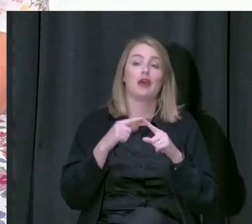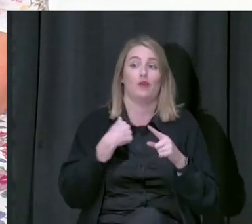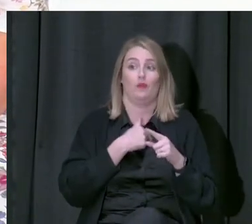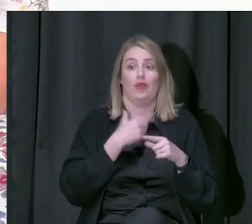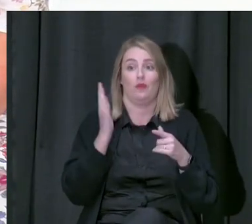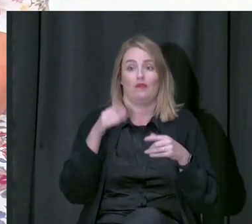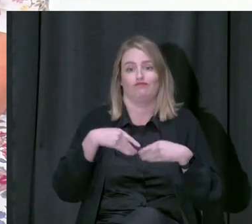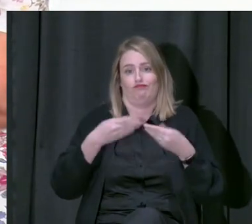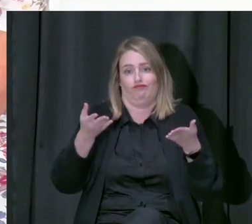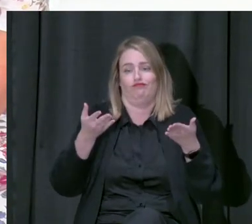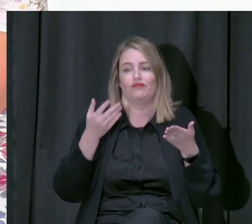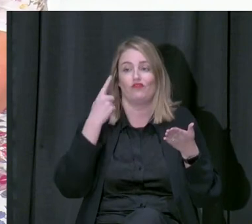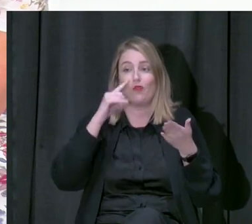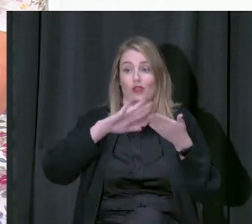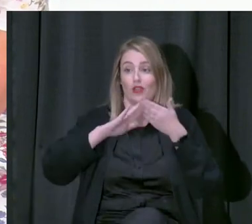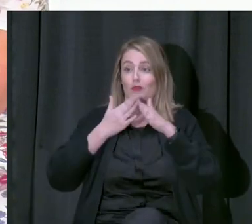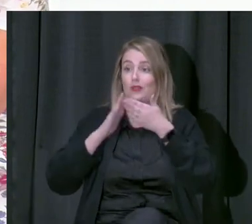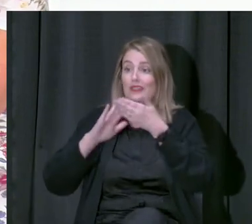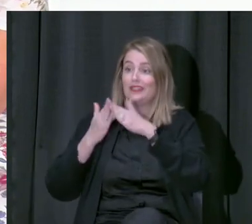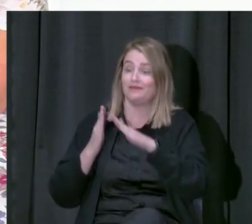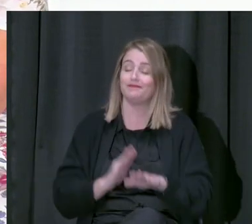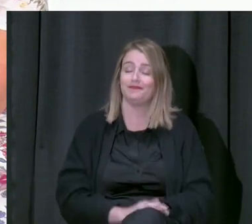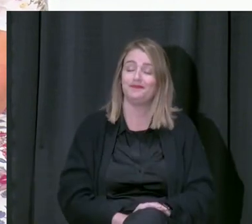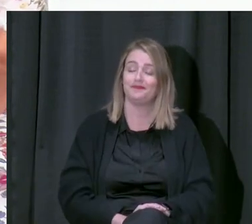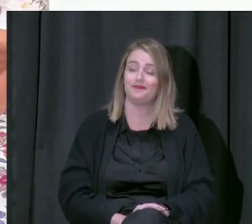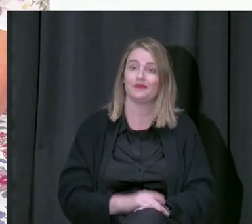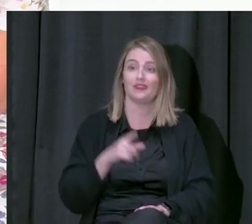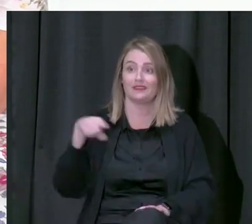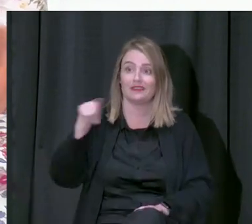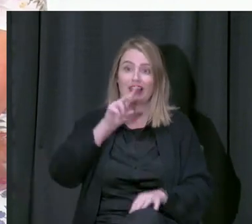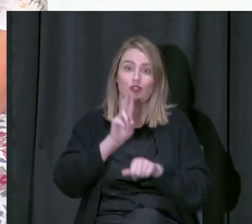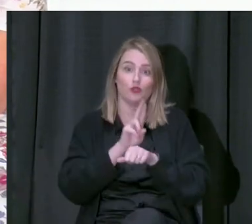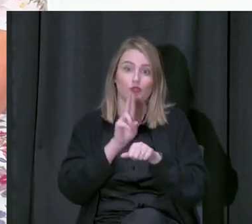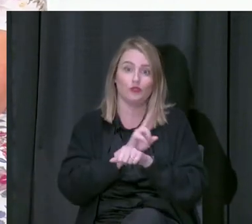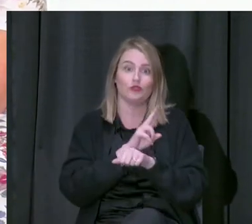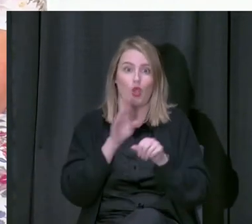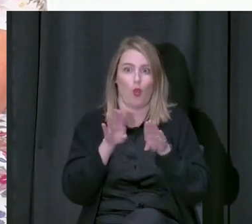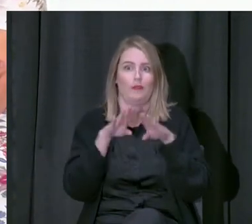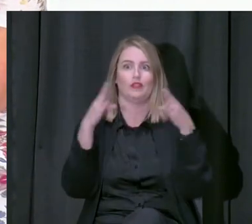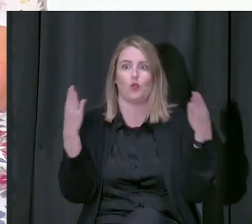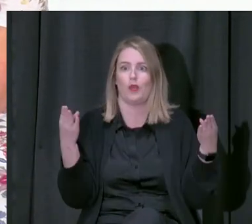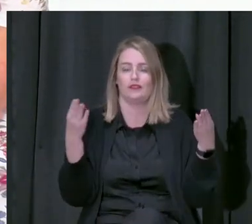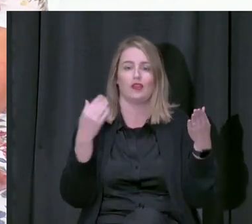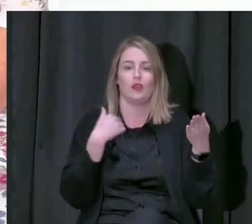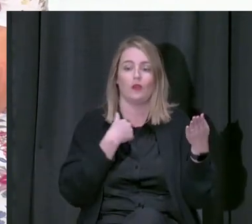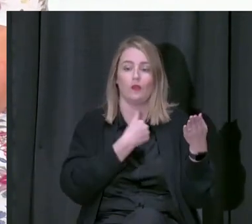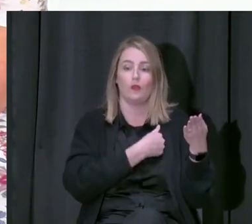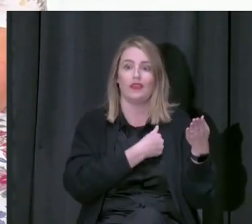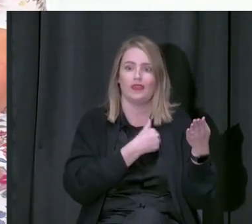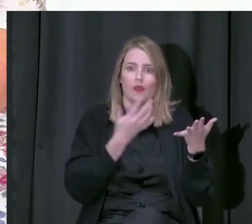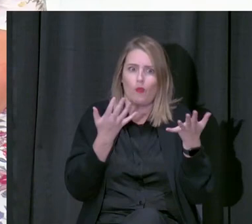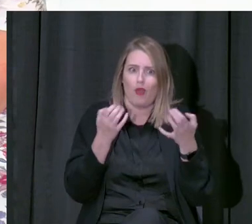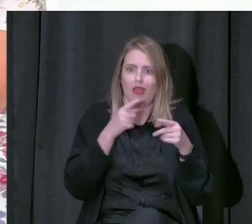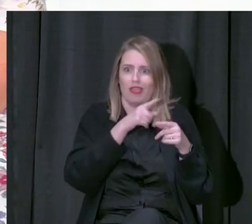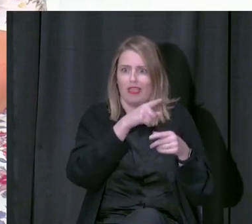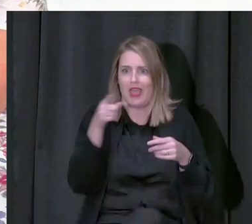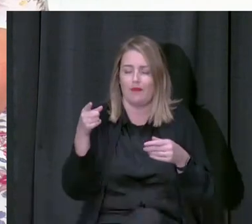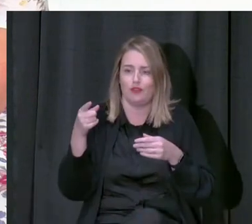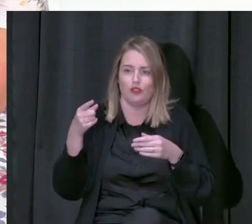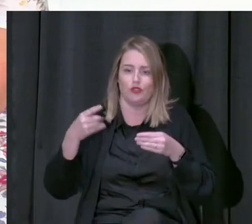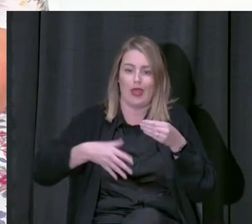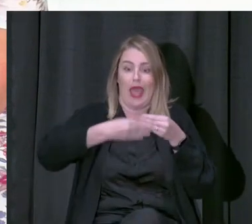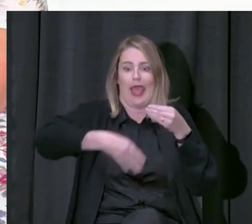there for the community to use. It's open source. We have developed it. We want people to contribute to